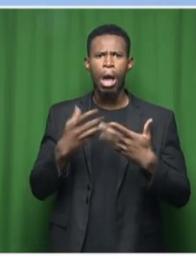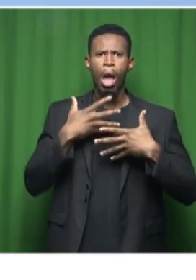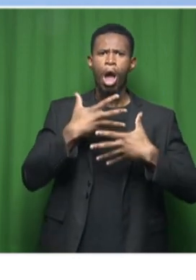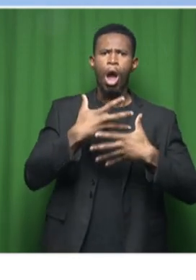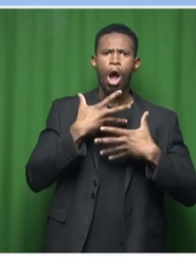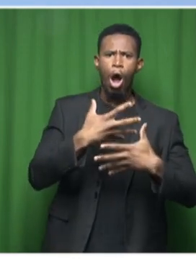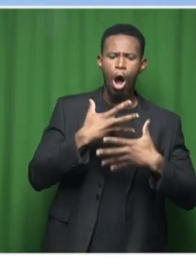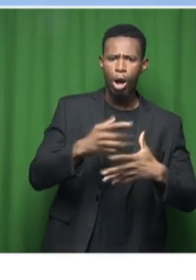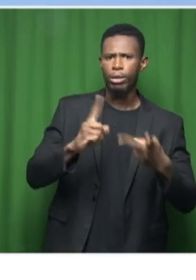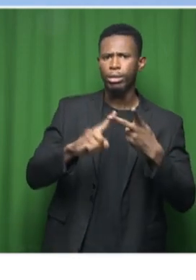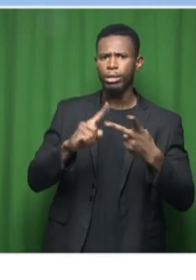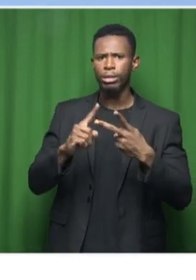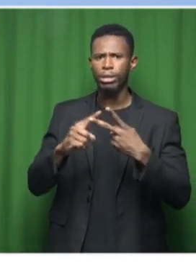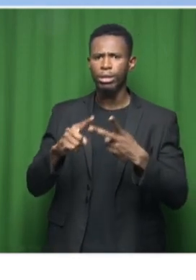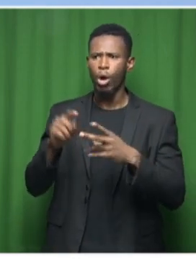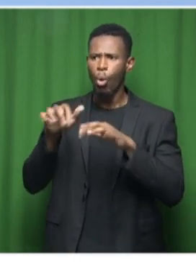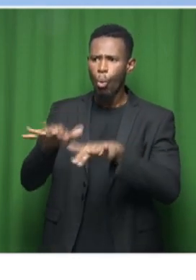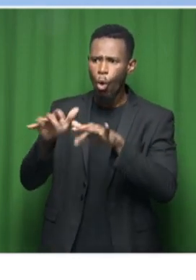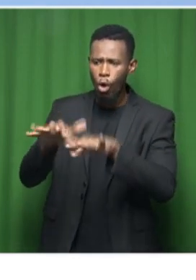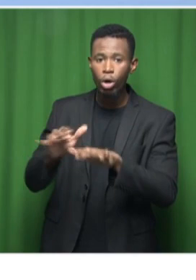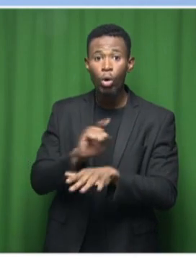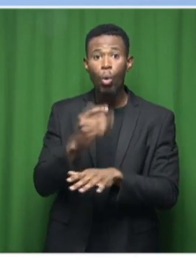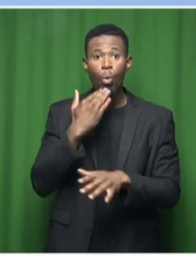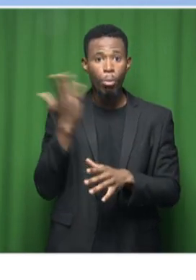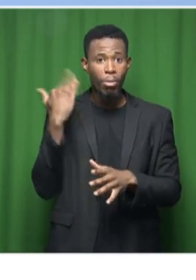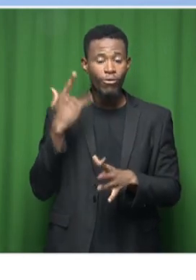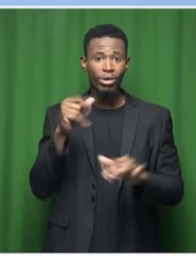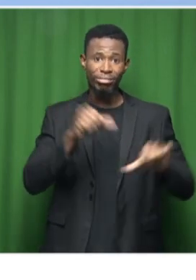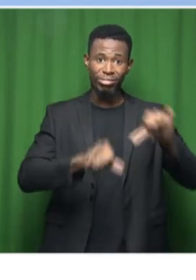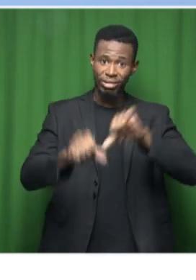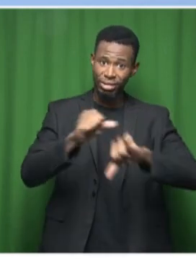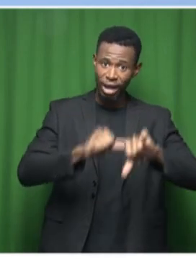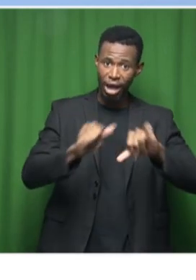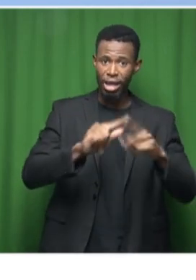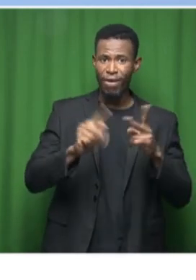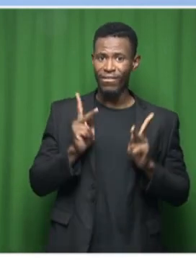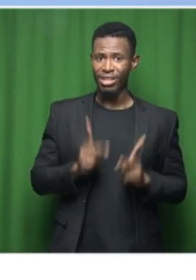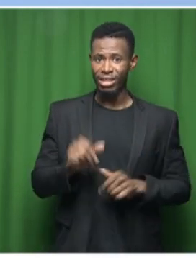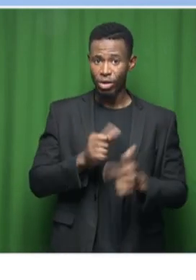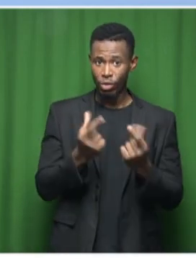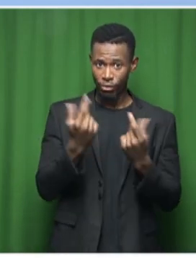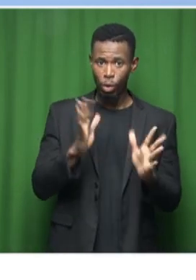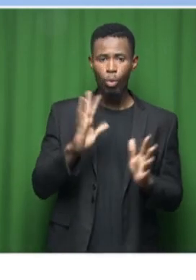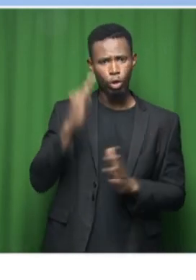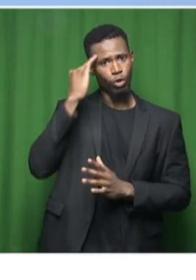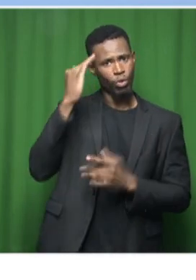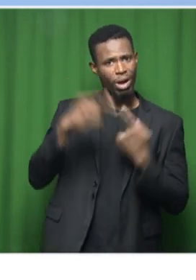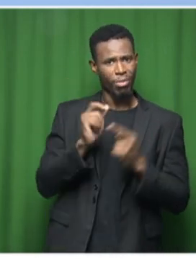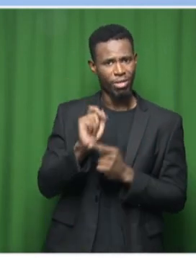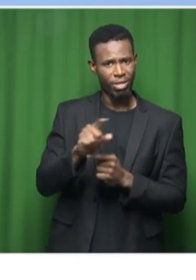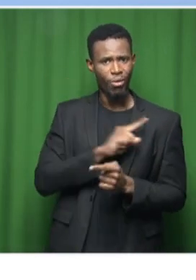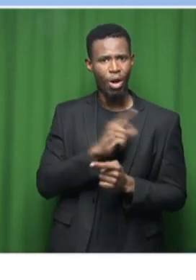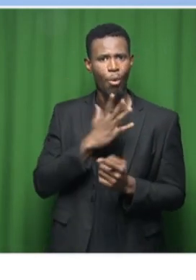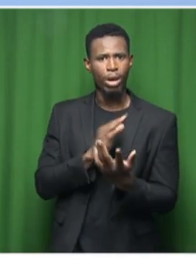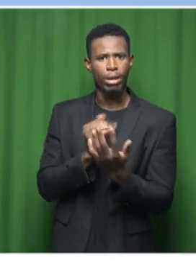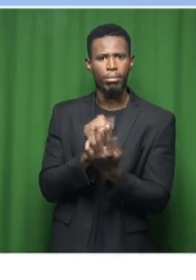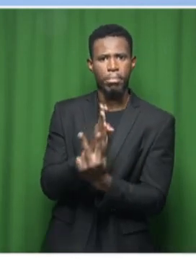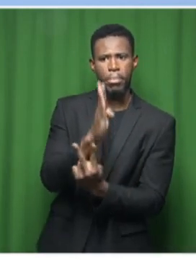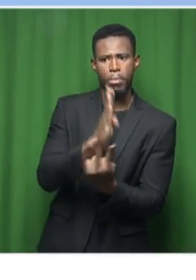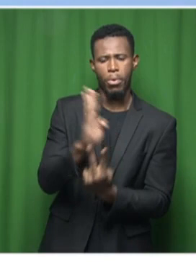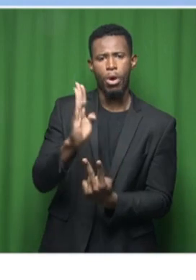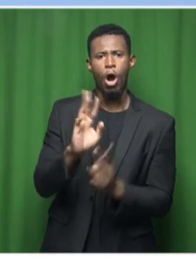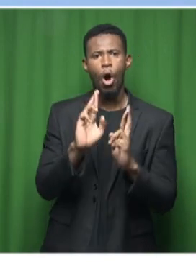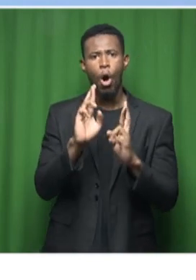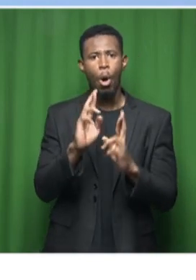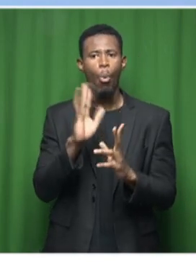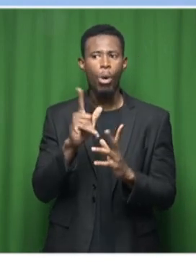did chemistry and physical sides later on would know all about that. So I'm hoping that somewhere I'll be able to find